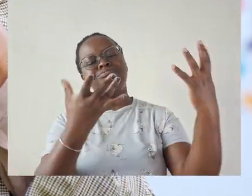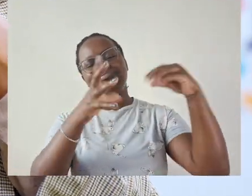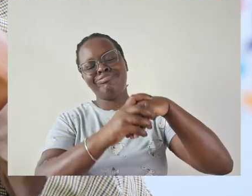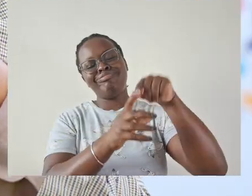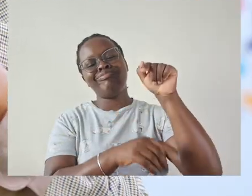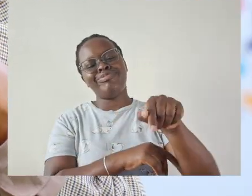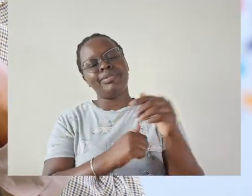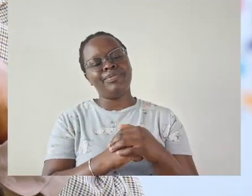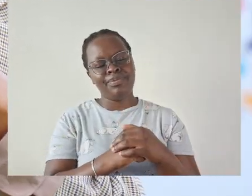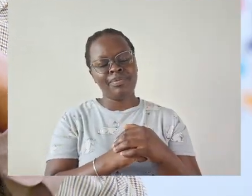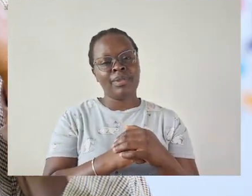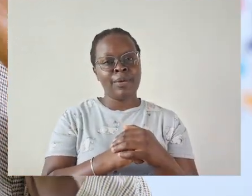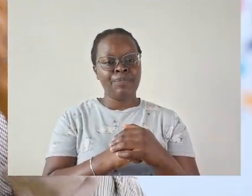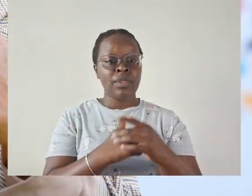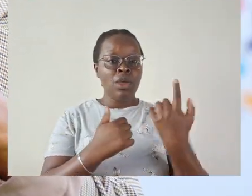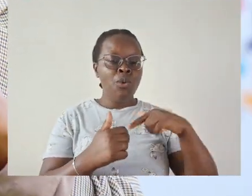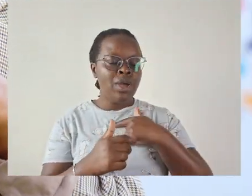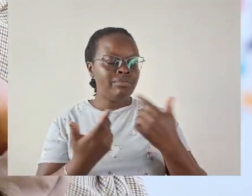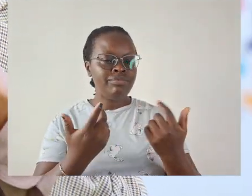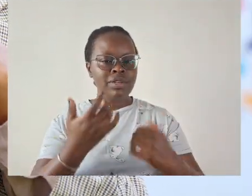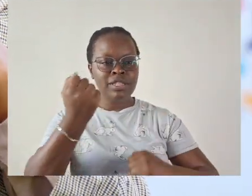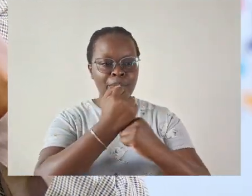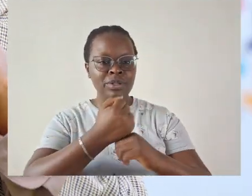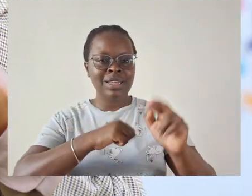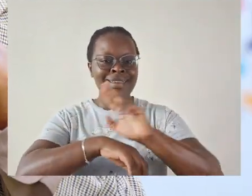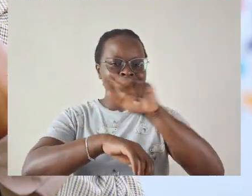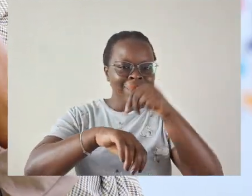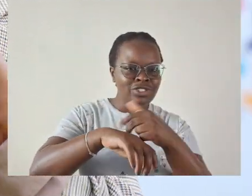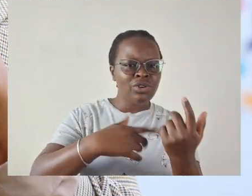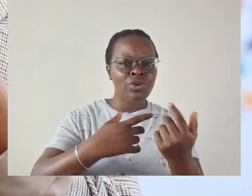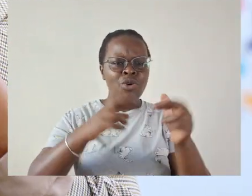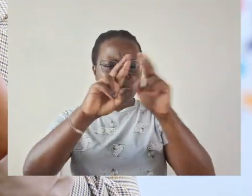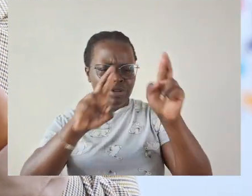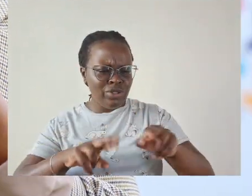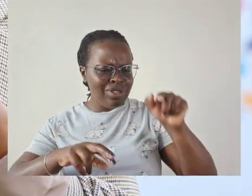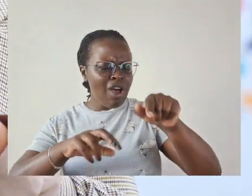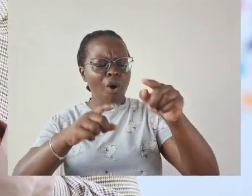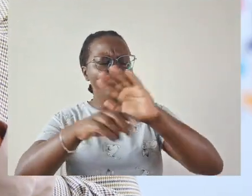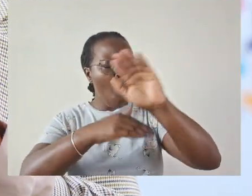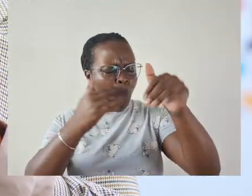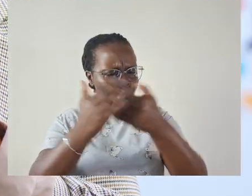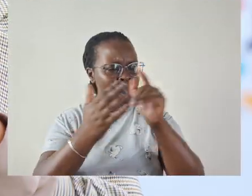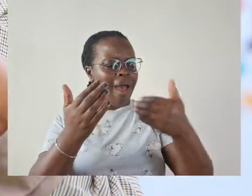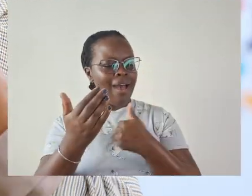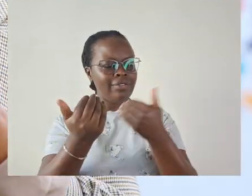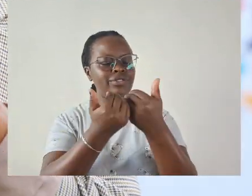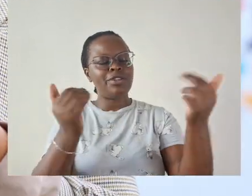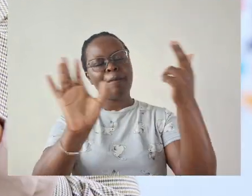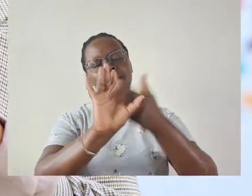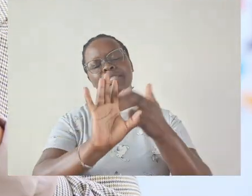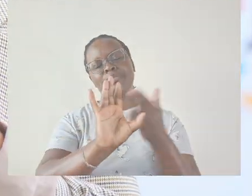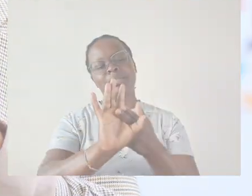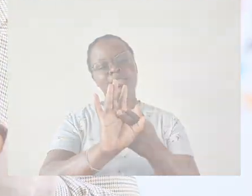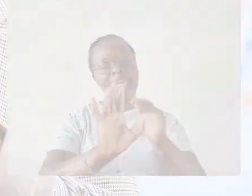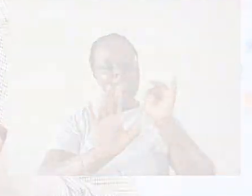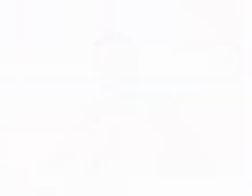supported national, regional governments to be able to do some of these child participation processes, so we can be able